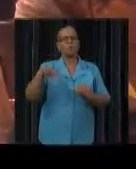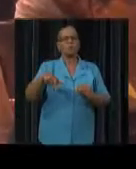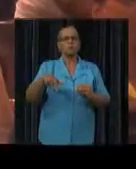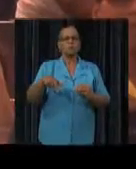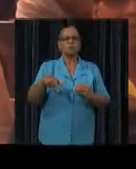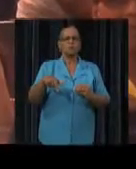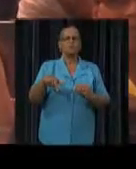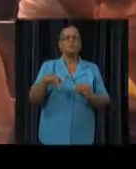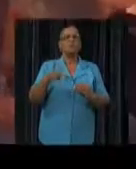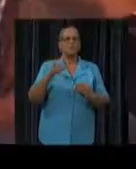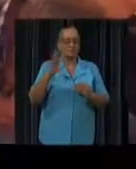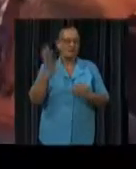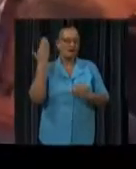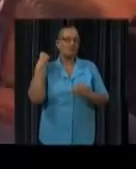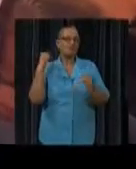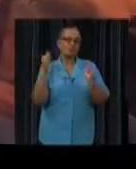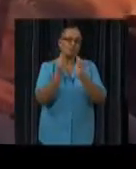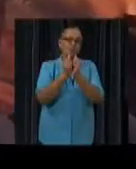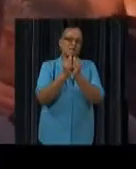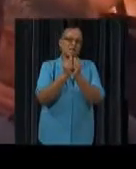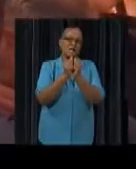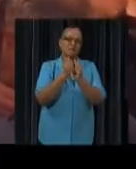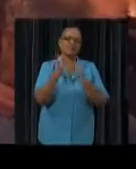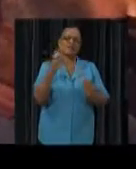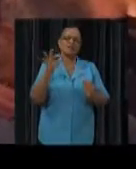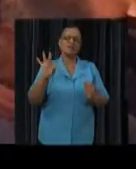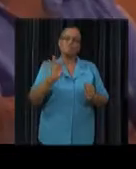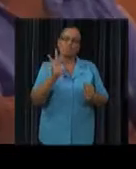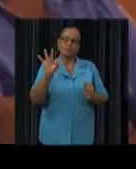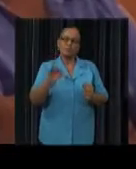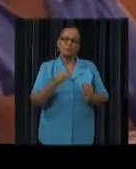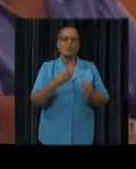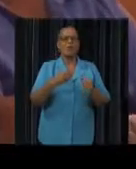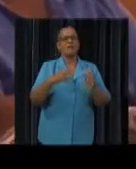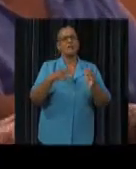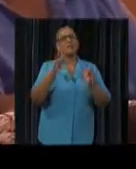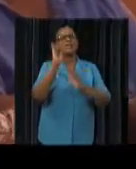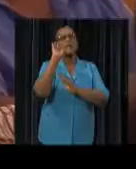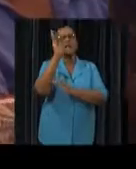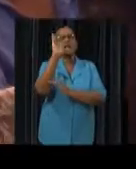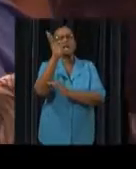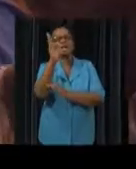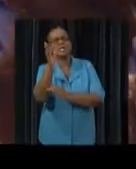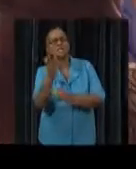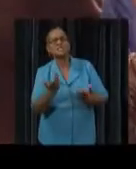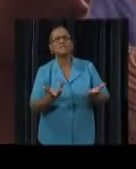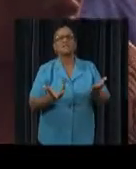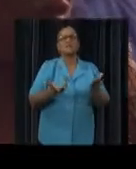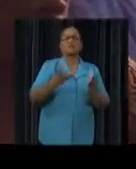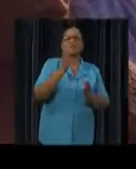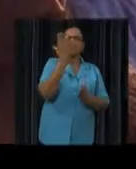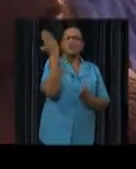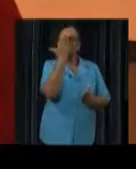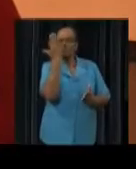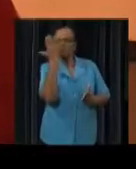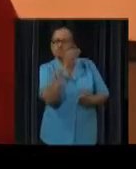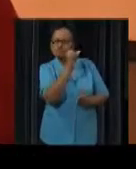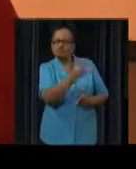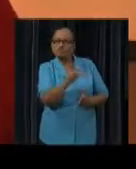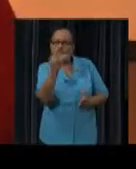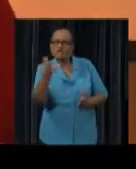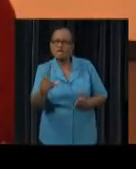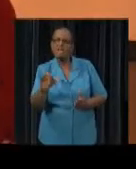Saturday, February 20th, the study held a series of lectures on essays of students in